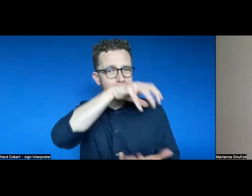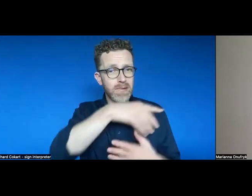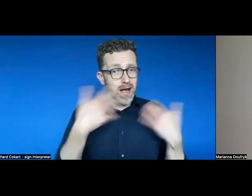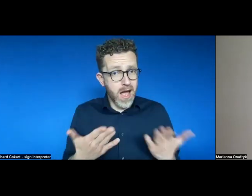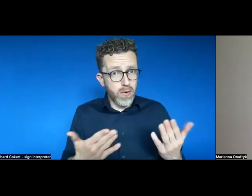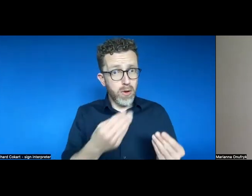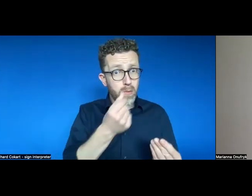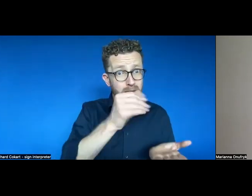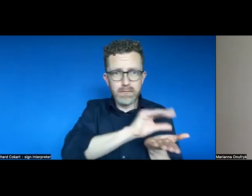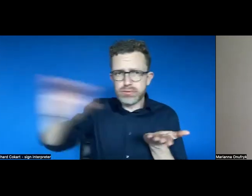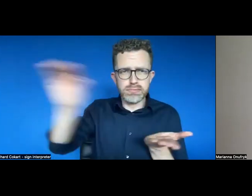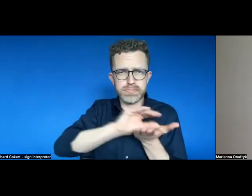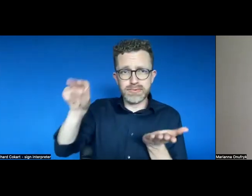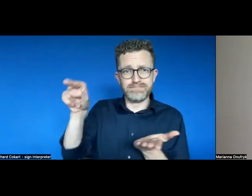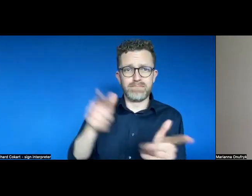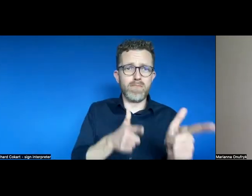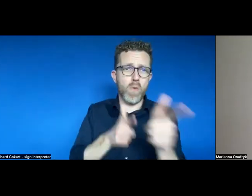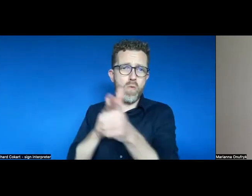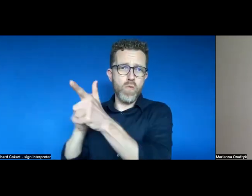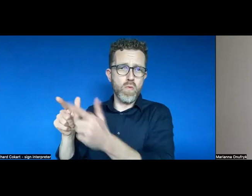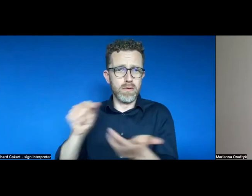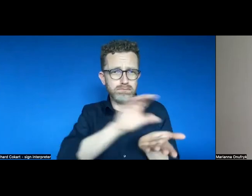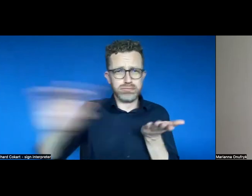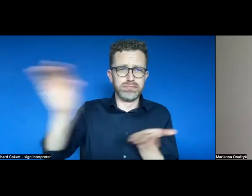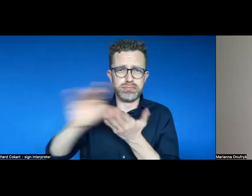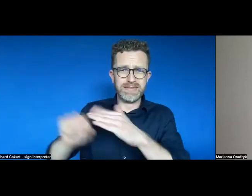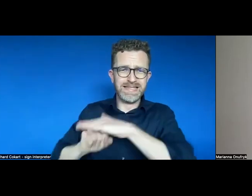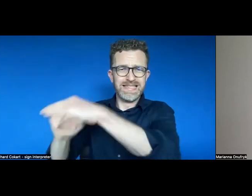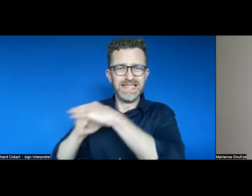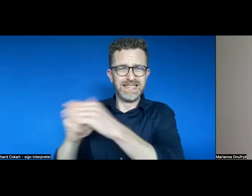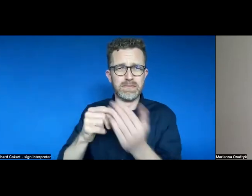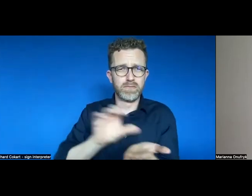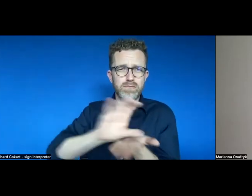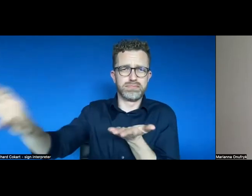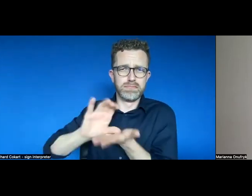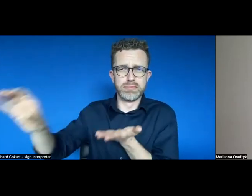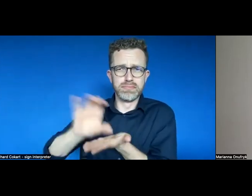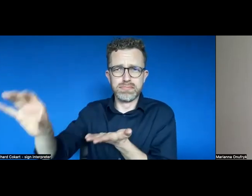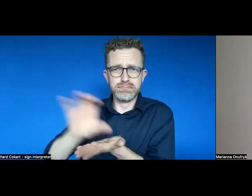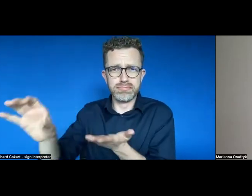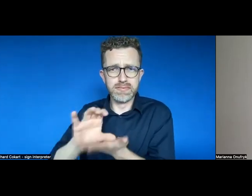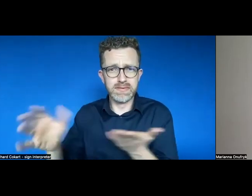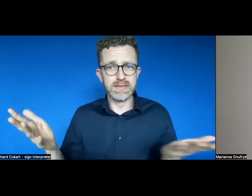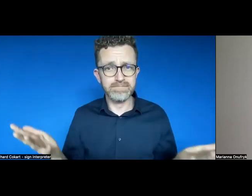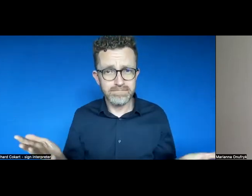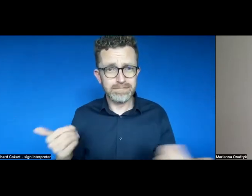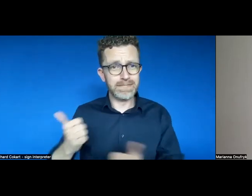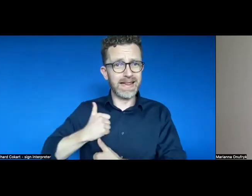Persons with disabilities are not priority for now, as they never been,